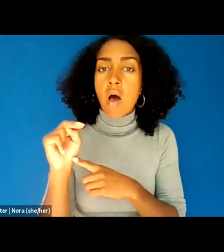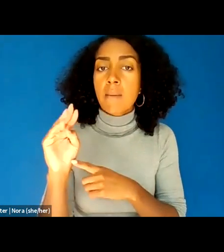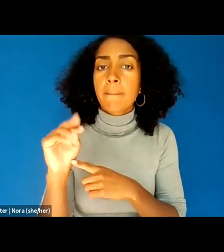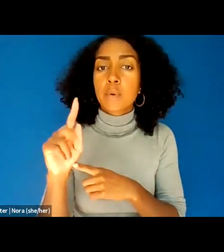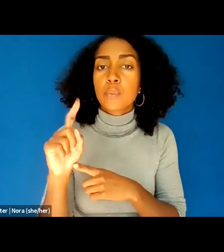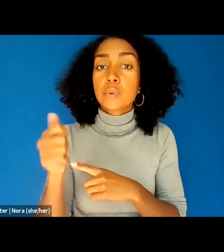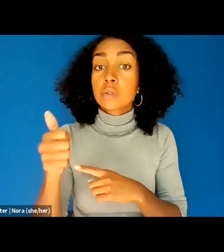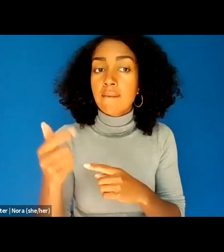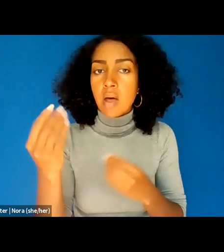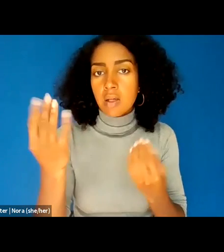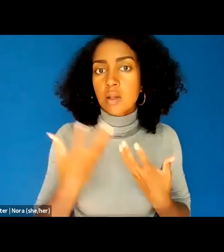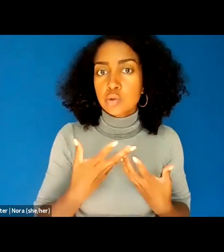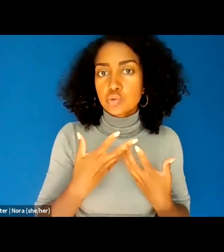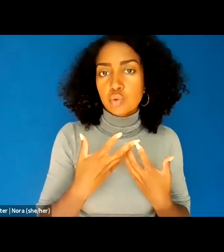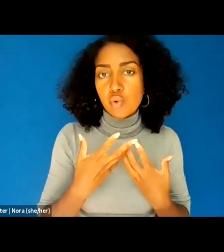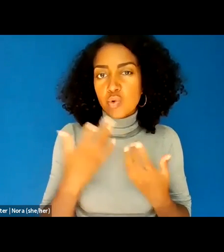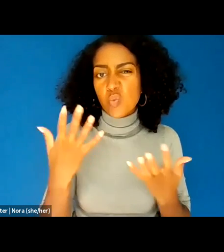well.